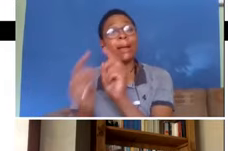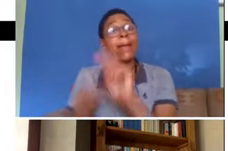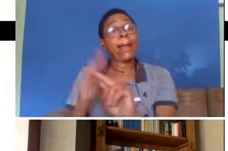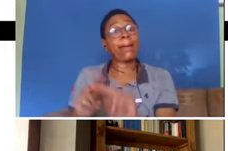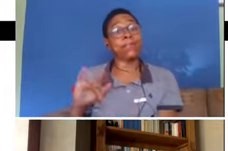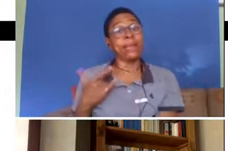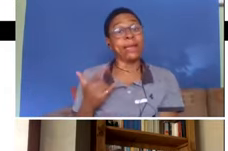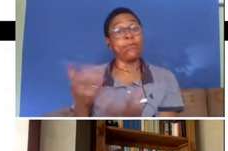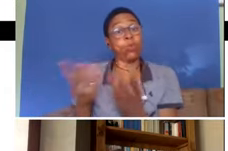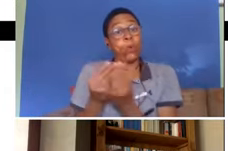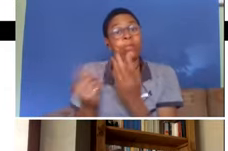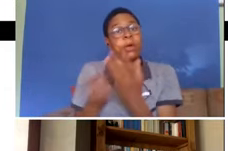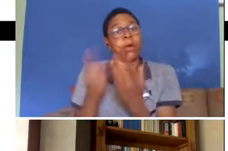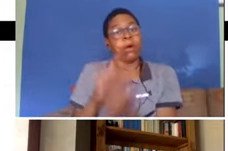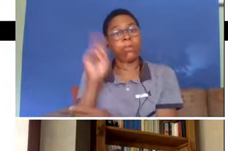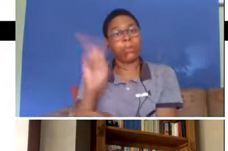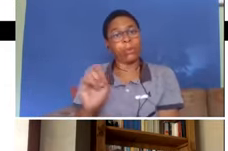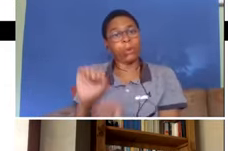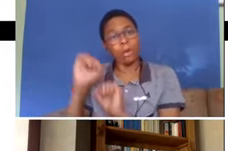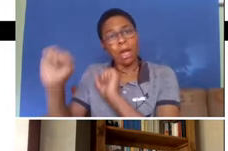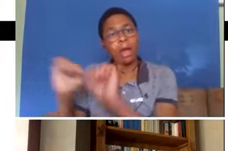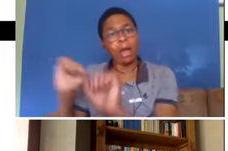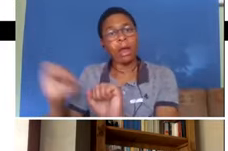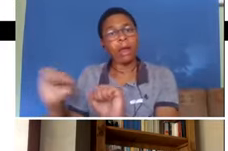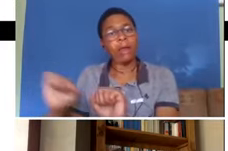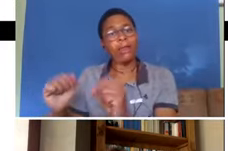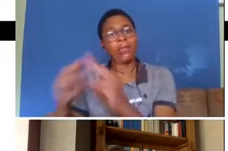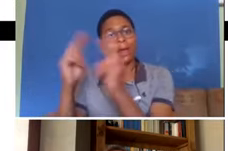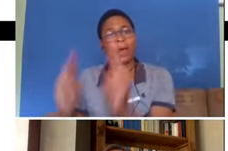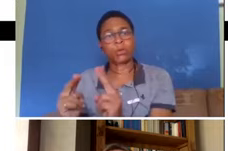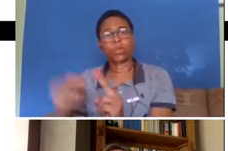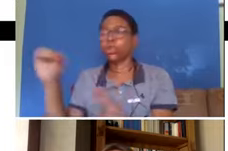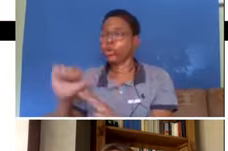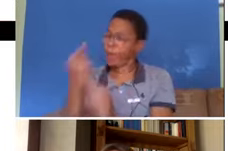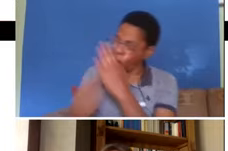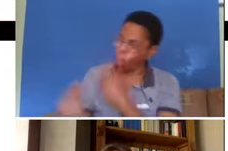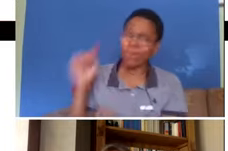in their bubble. This should be exclusive and should not change.